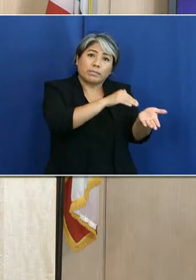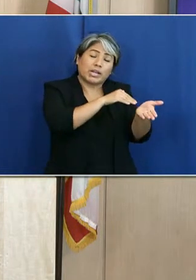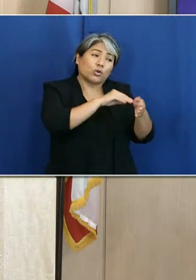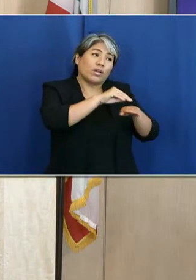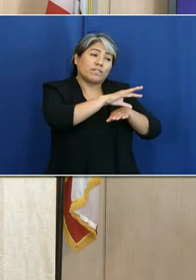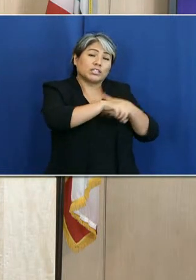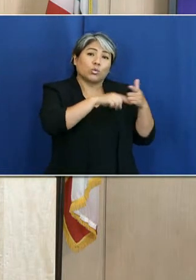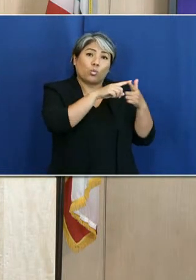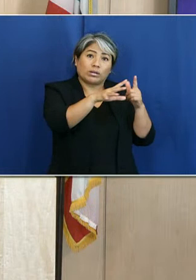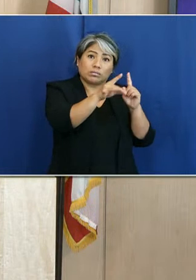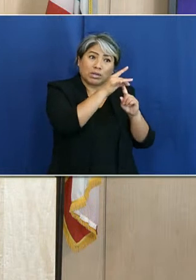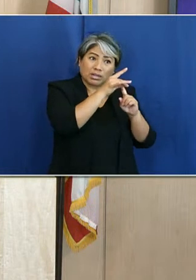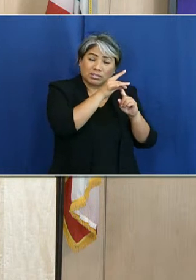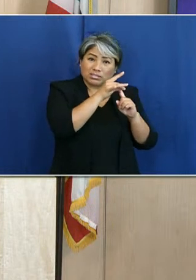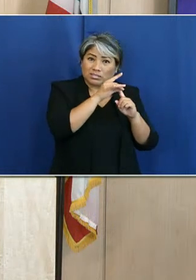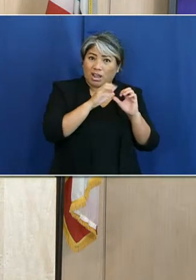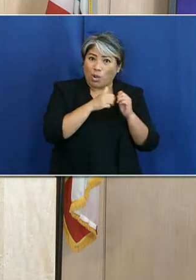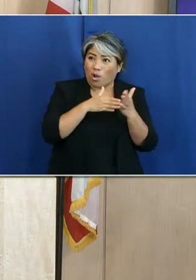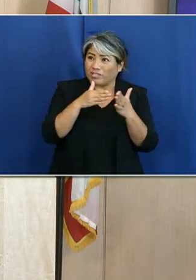a positive case is present?